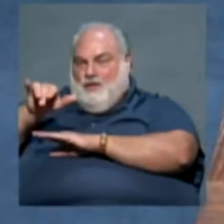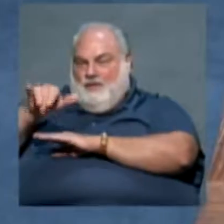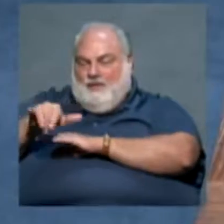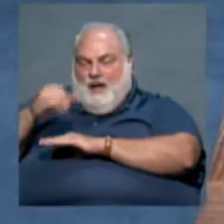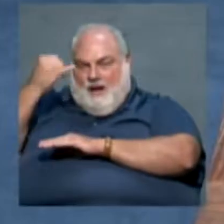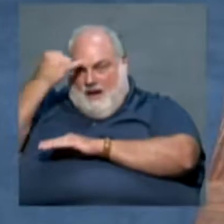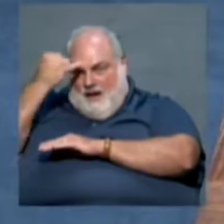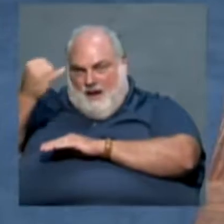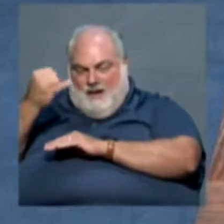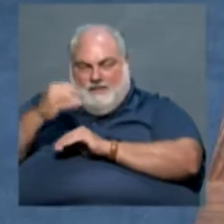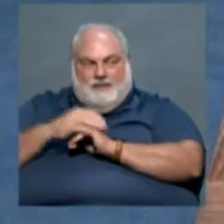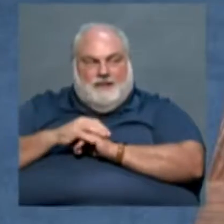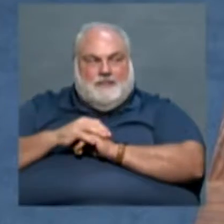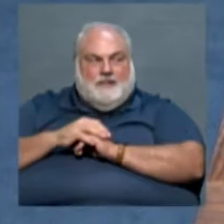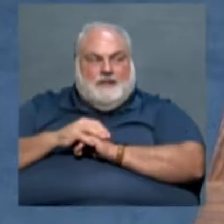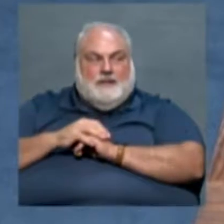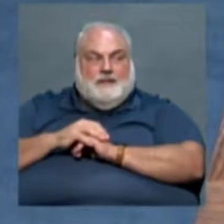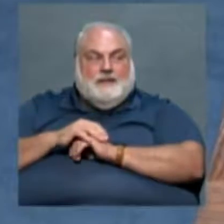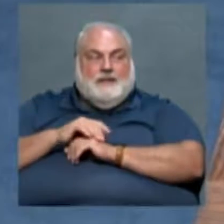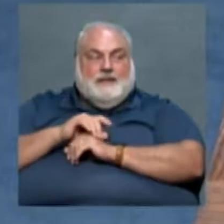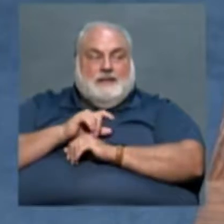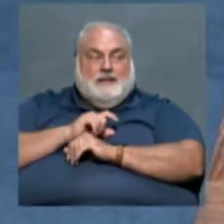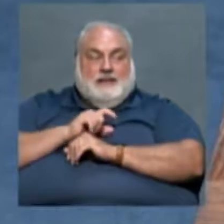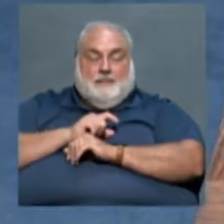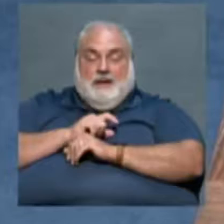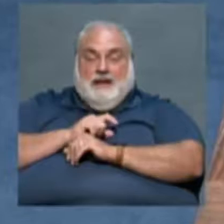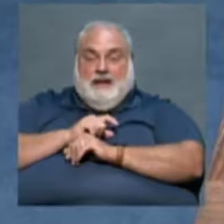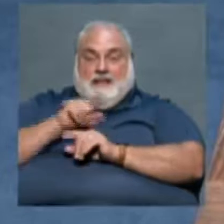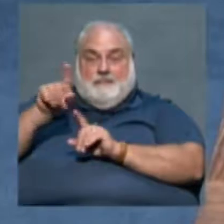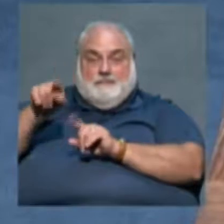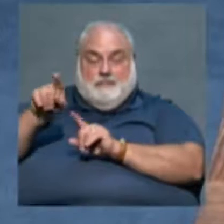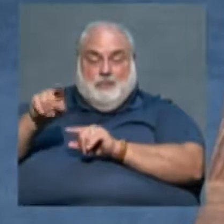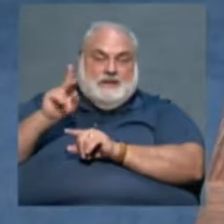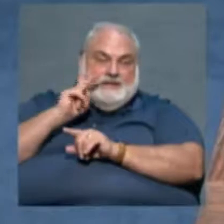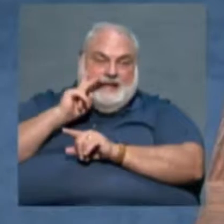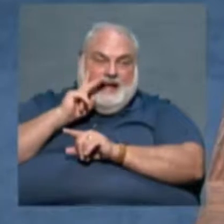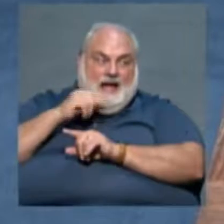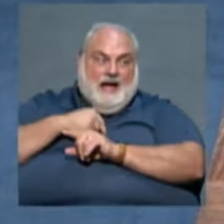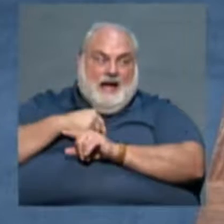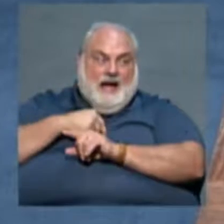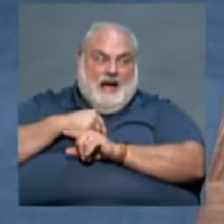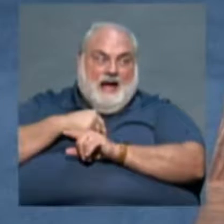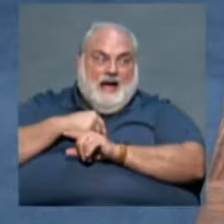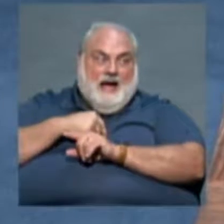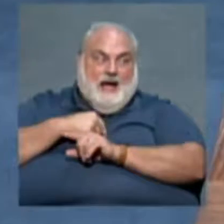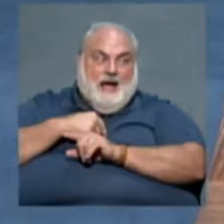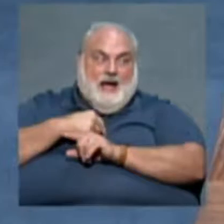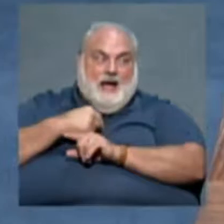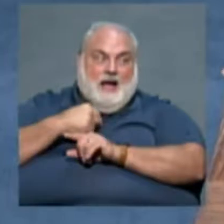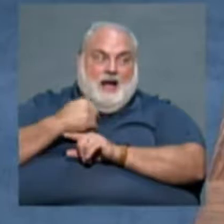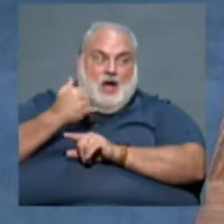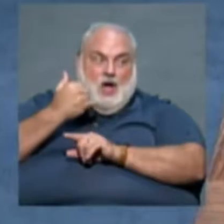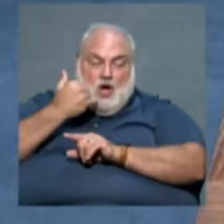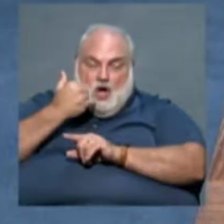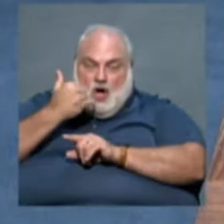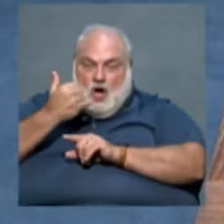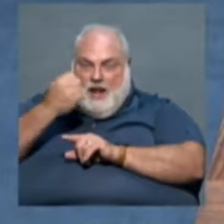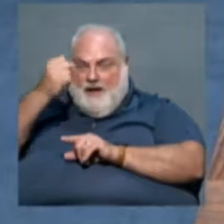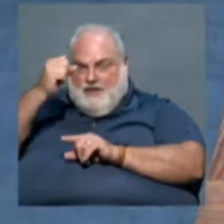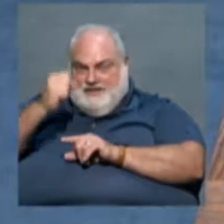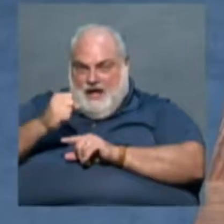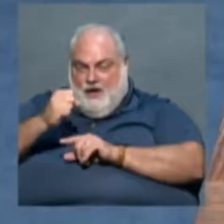them. The police that you see out there, I call every Saturday morning to have all of our properties